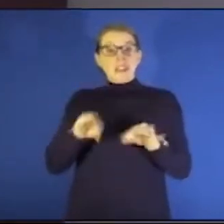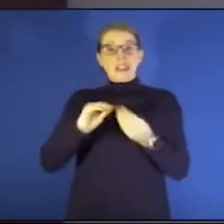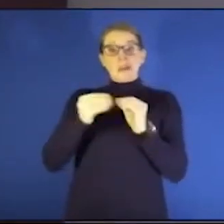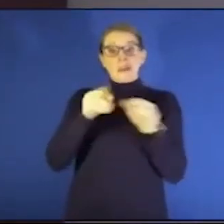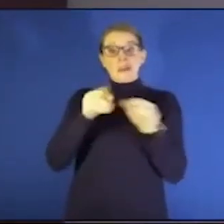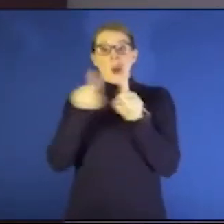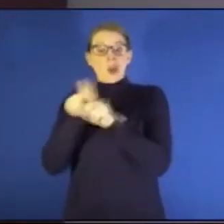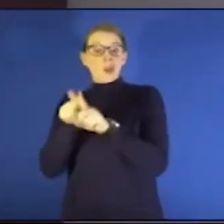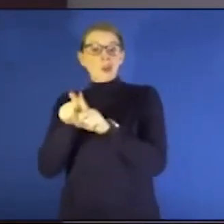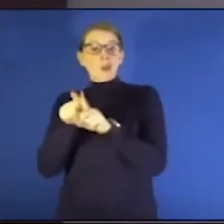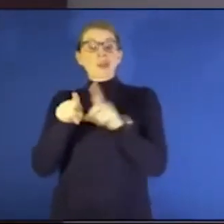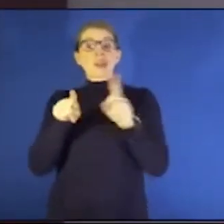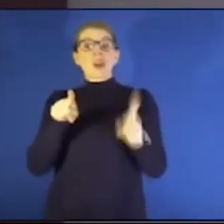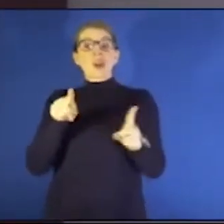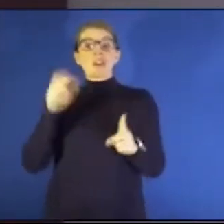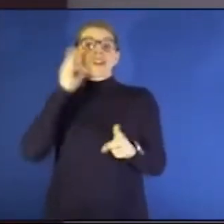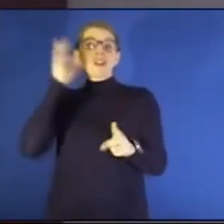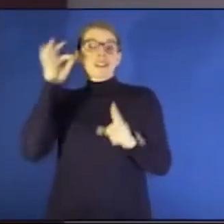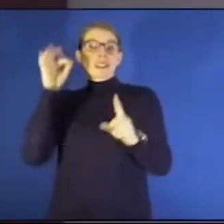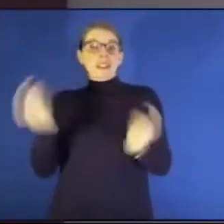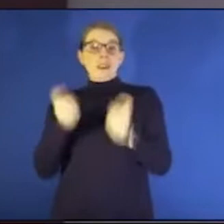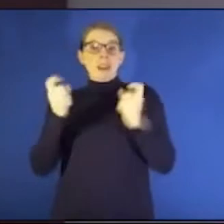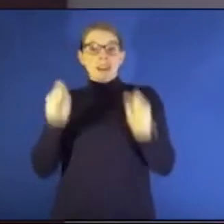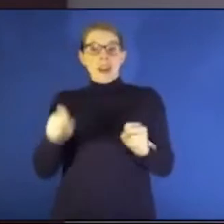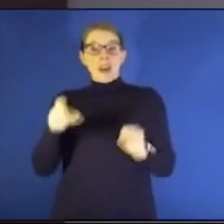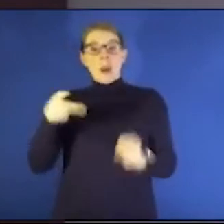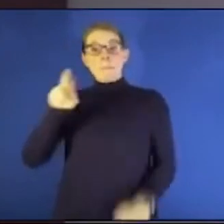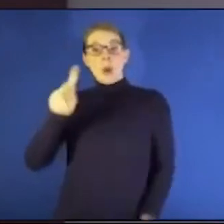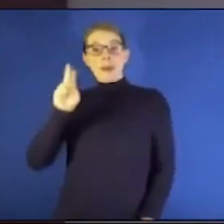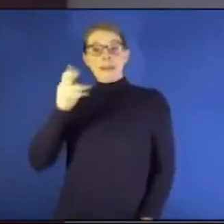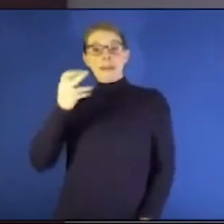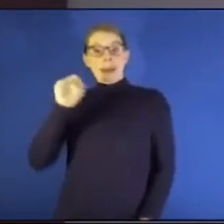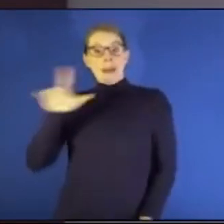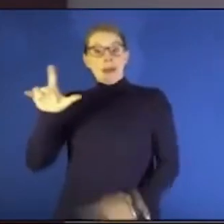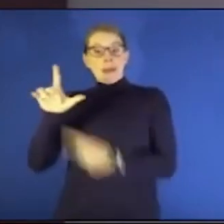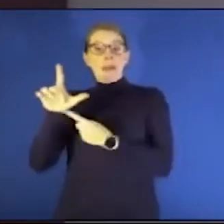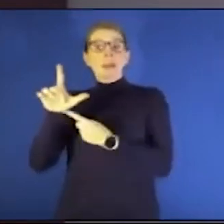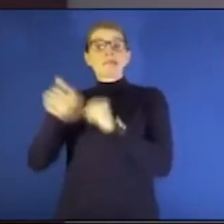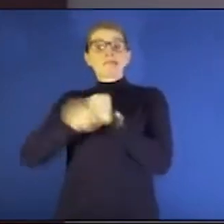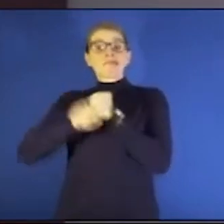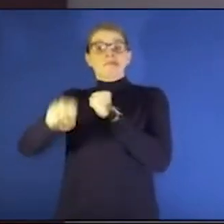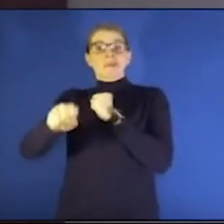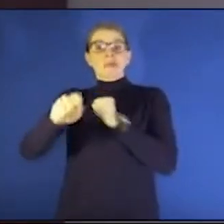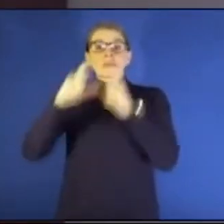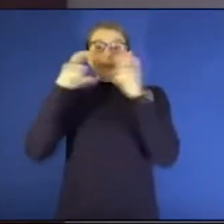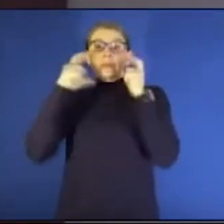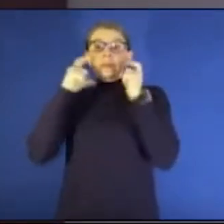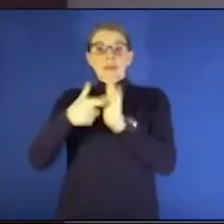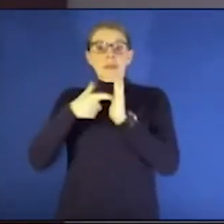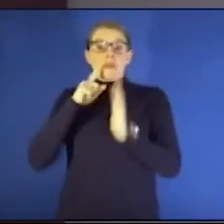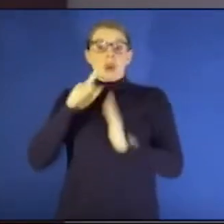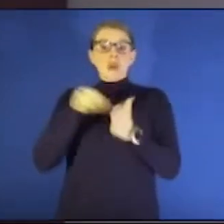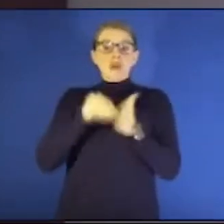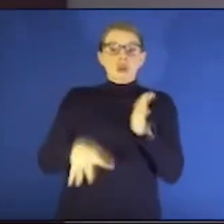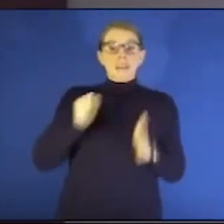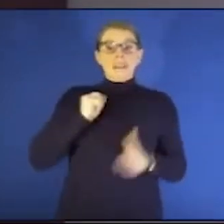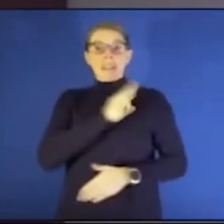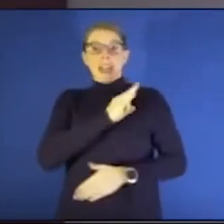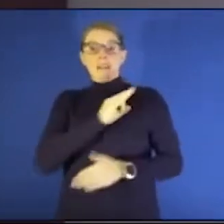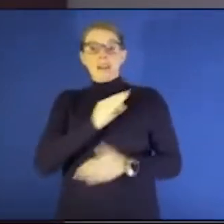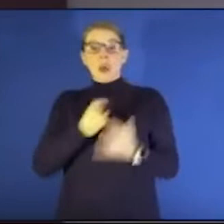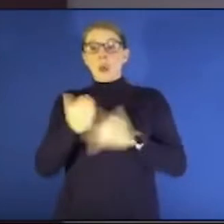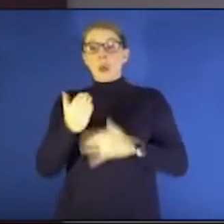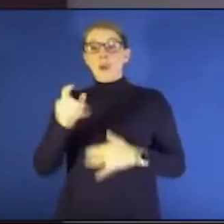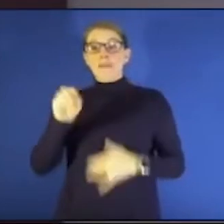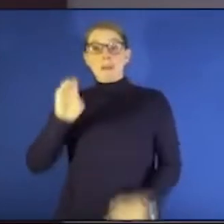you yesterday. The Park Hill School District is extending its face mask mandate for students and staff. That will be through February 11th. The school board